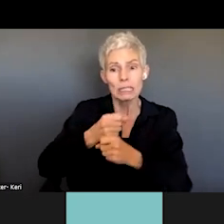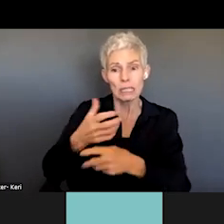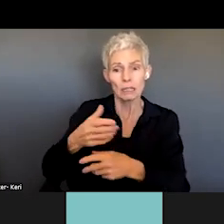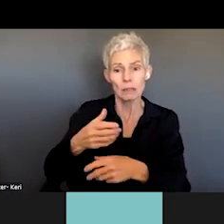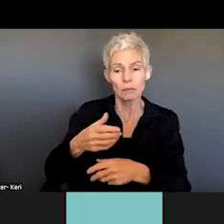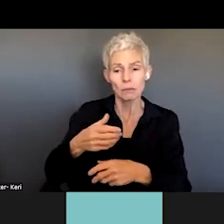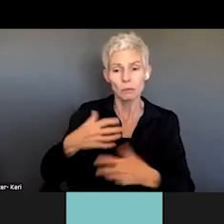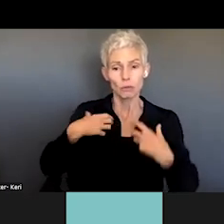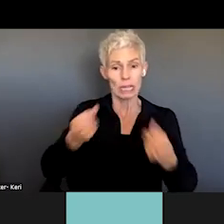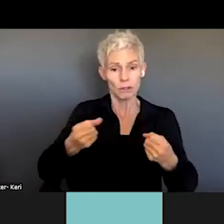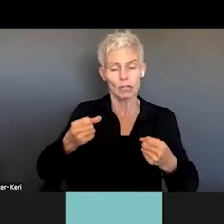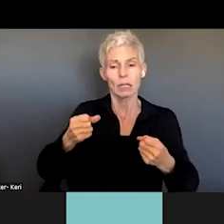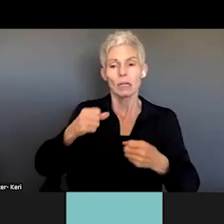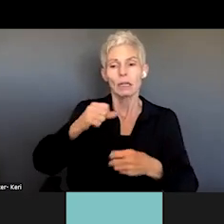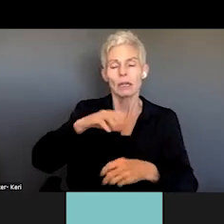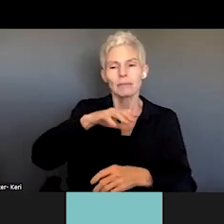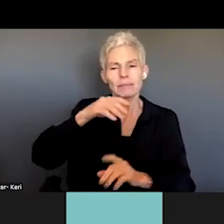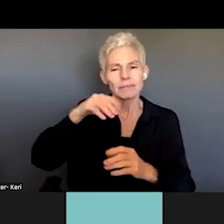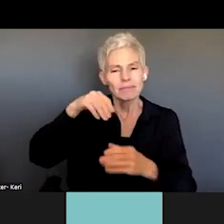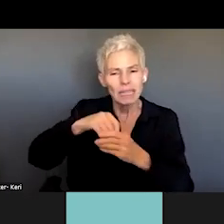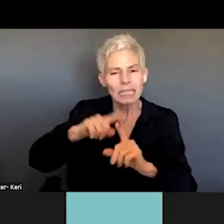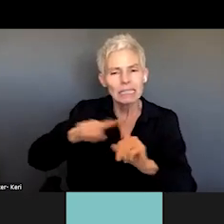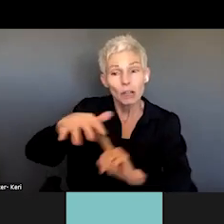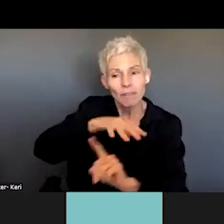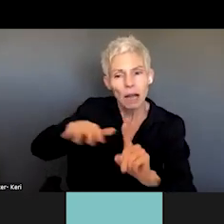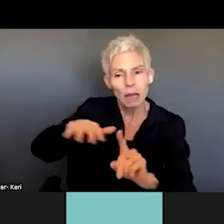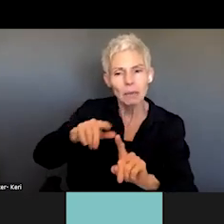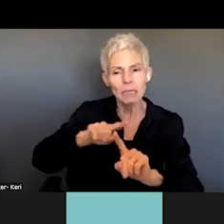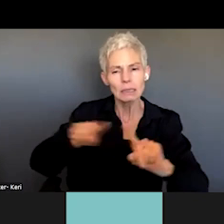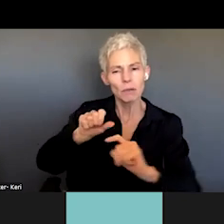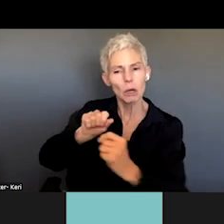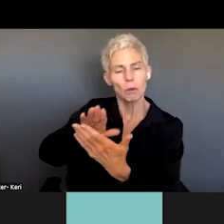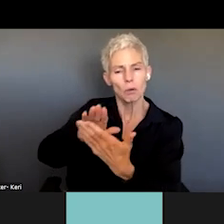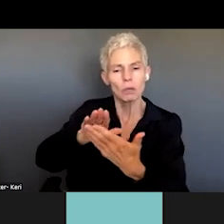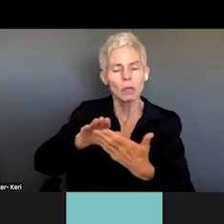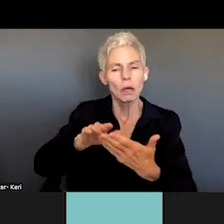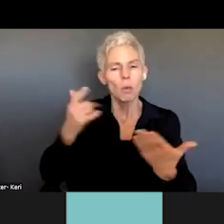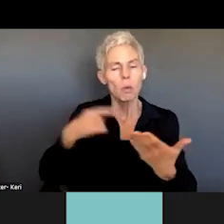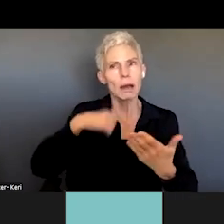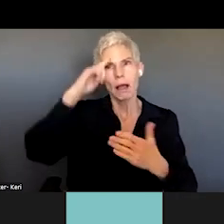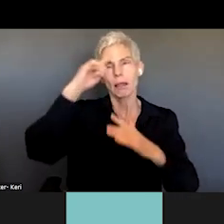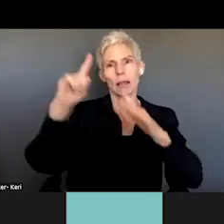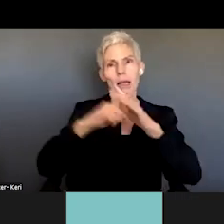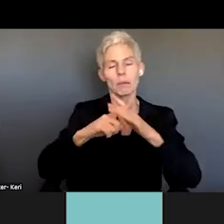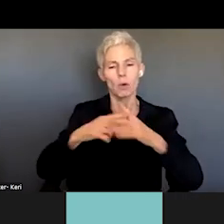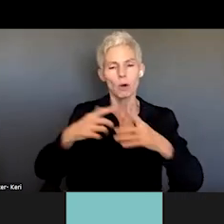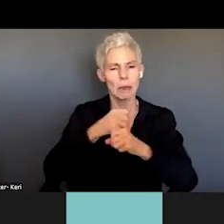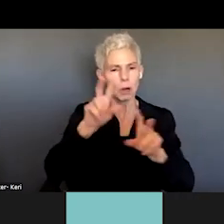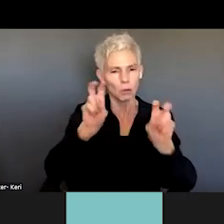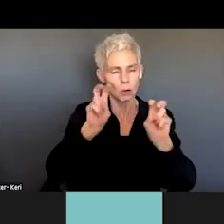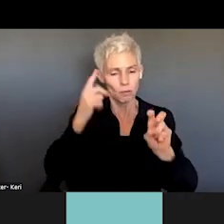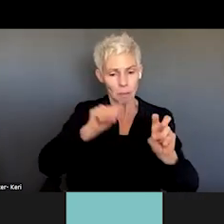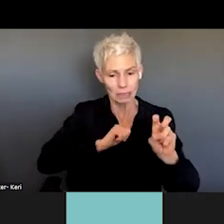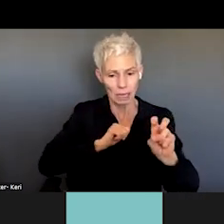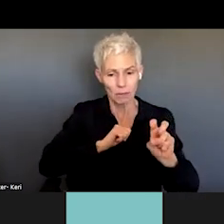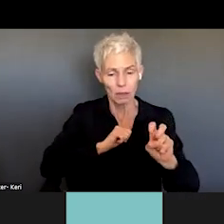different environment in a different fashion. And I think the thing that comes to mind for me is like a summarizing quote for myself is that mixing